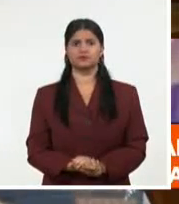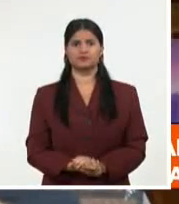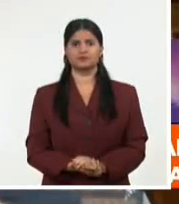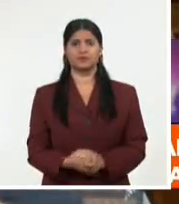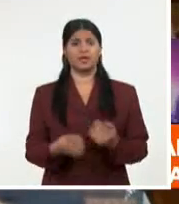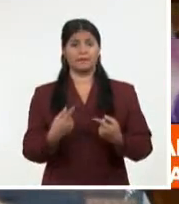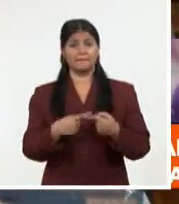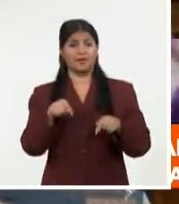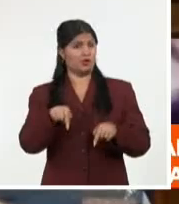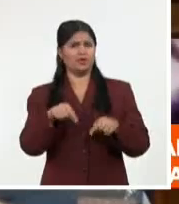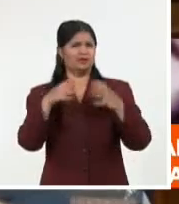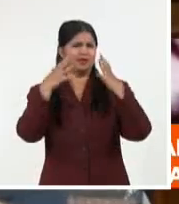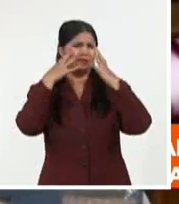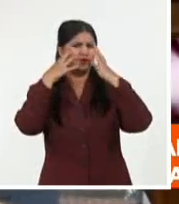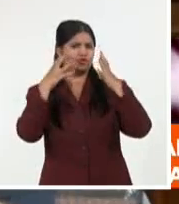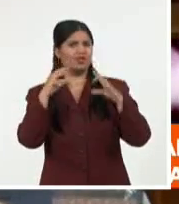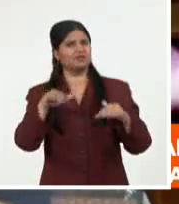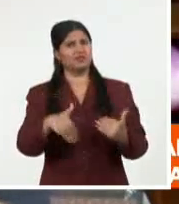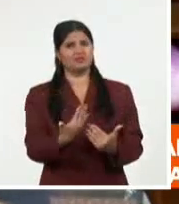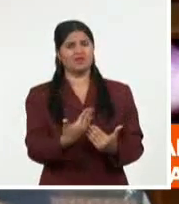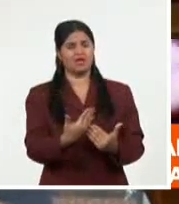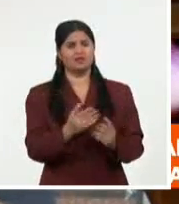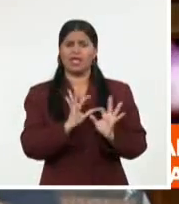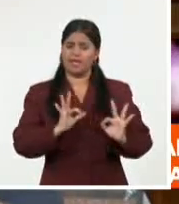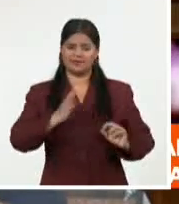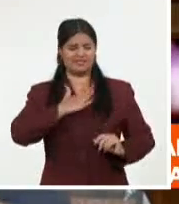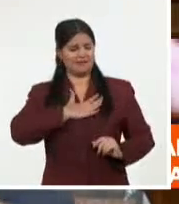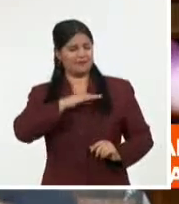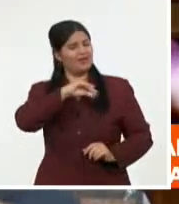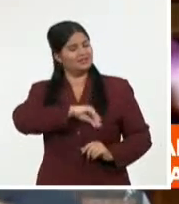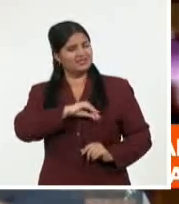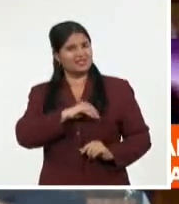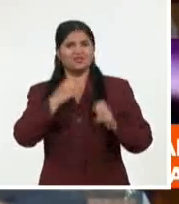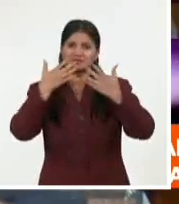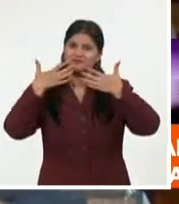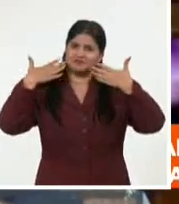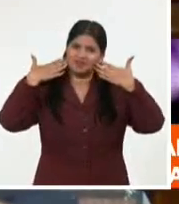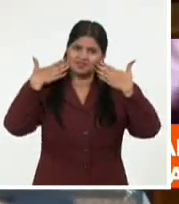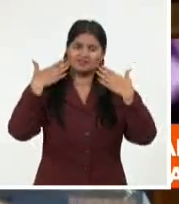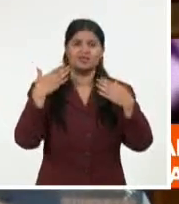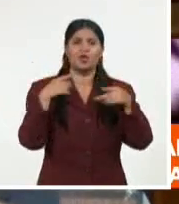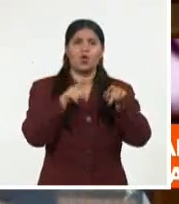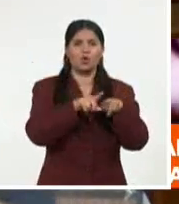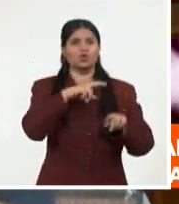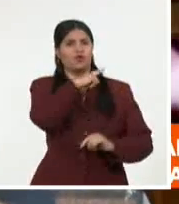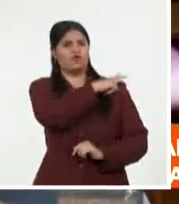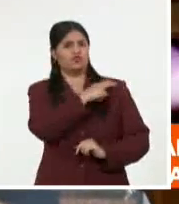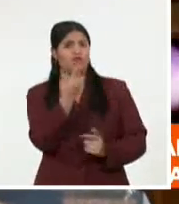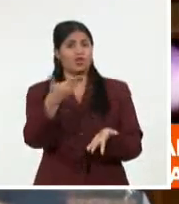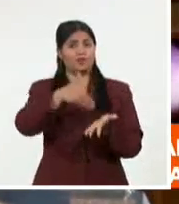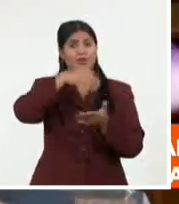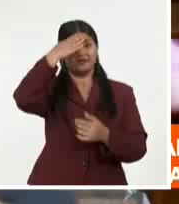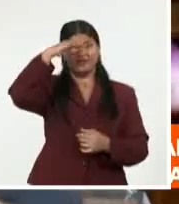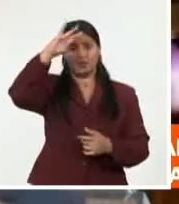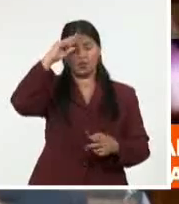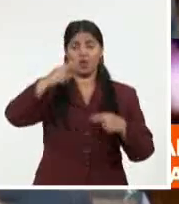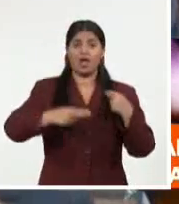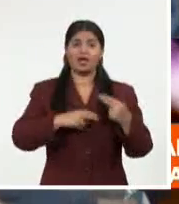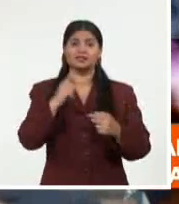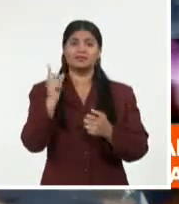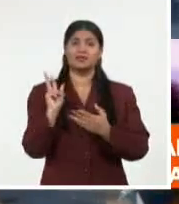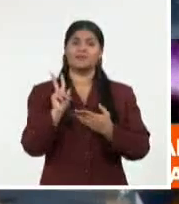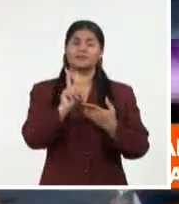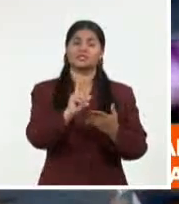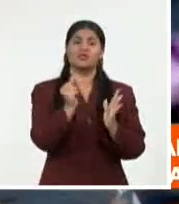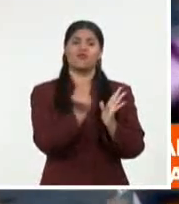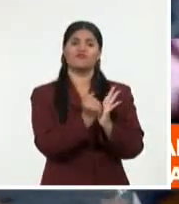hecho. Es un gran honor para mí y la delegación que me acompaña realizar esta primera visita oficial a la